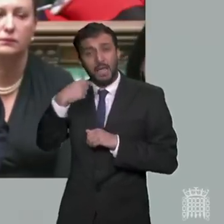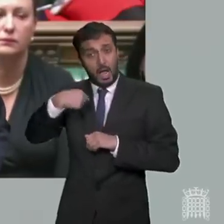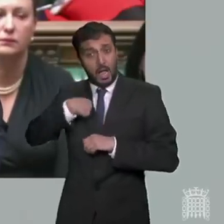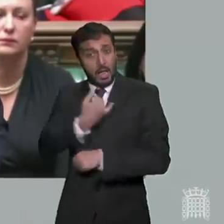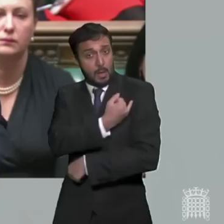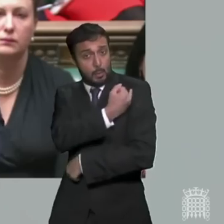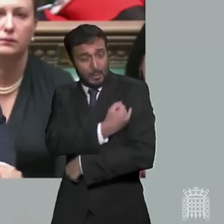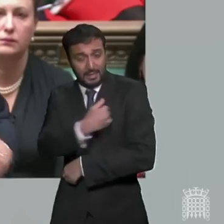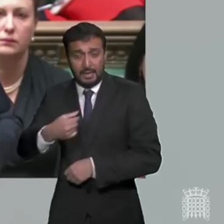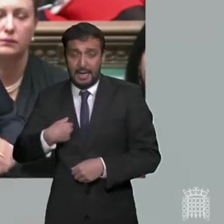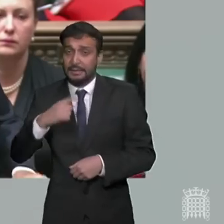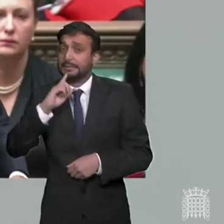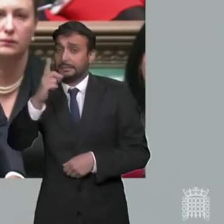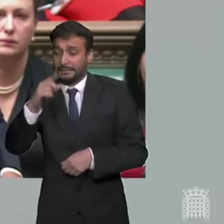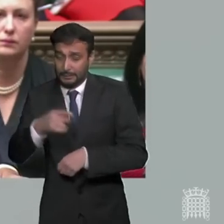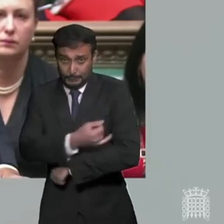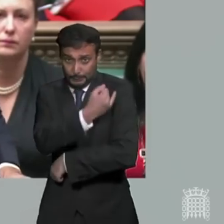I tell him what is weak. Is not being able to...